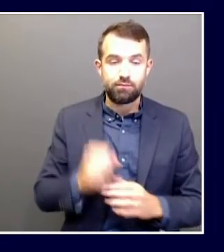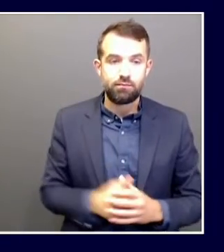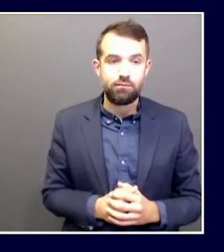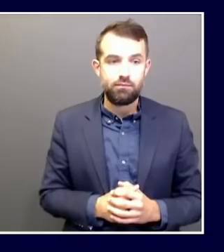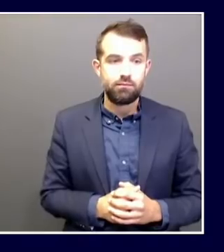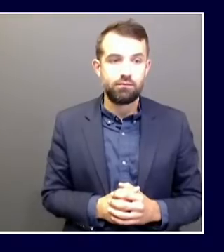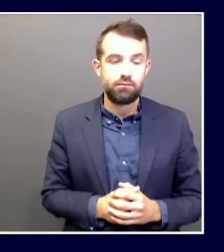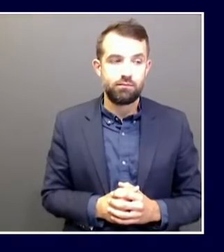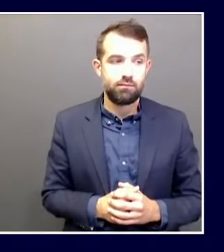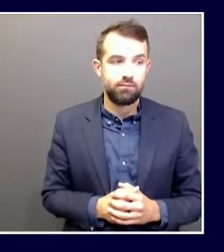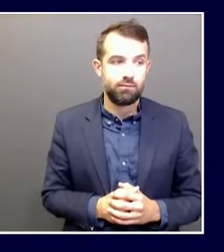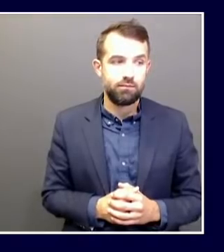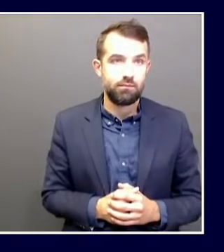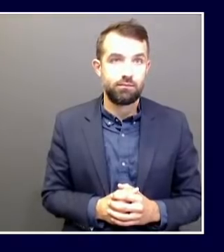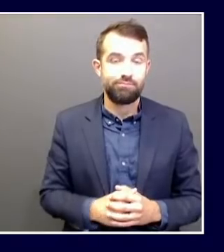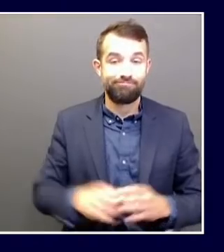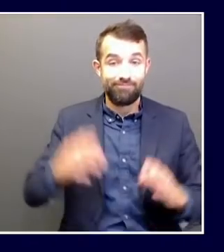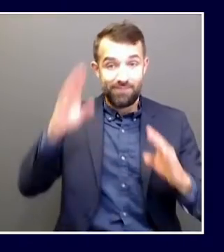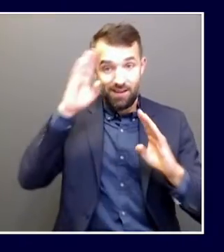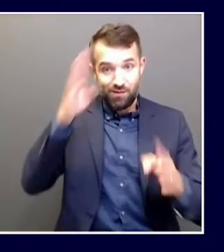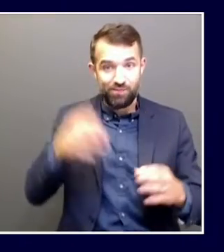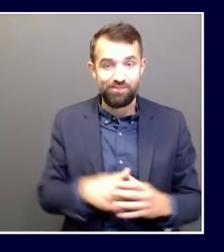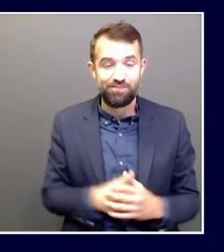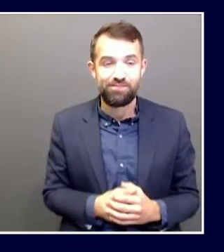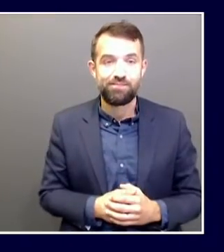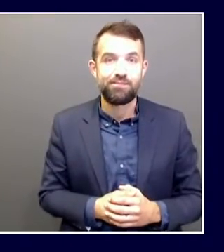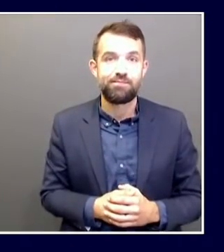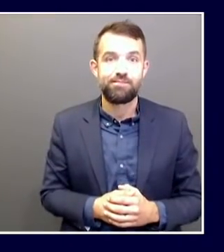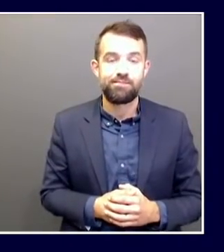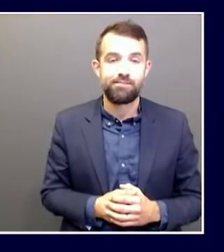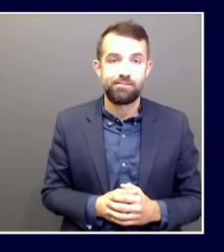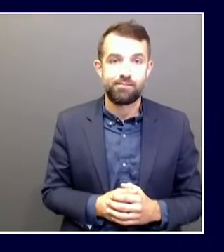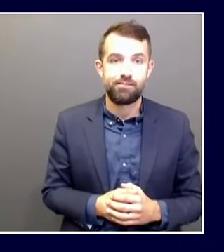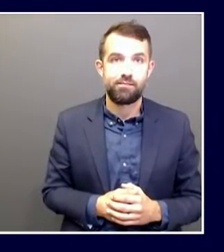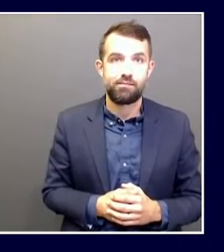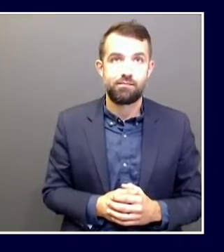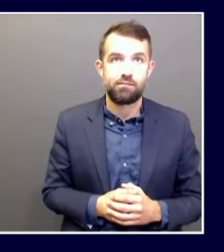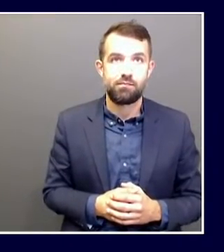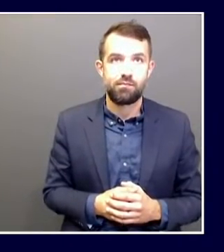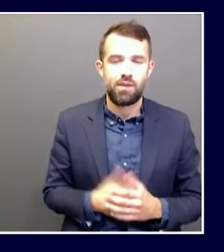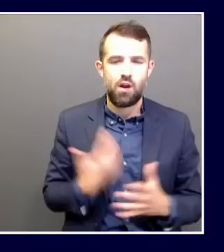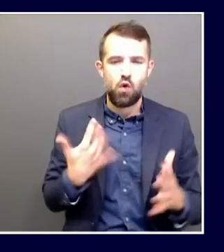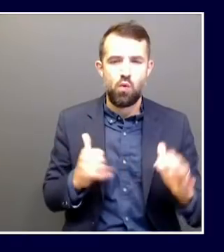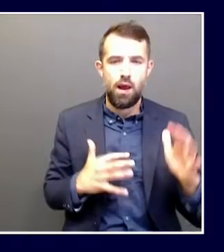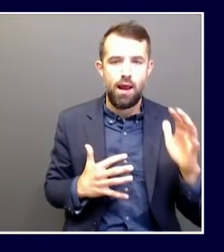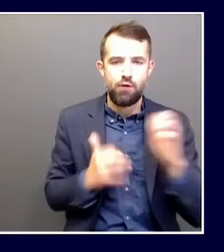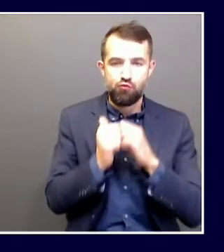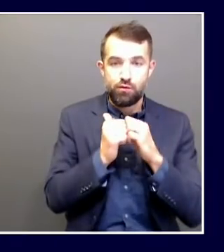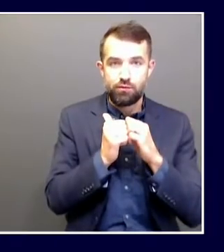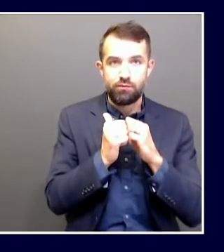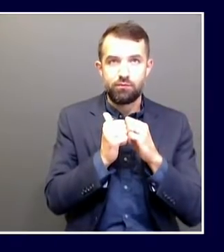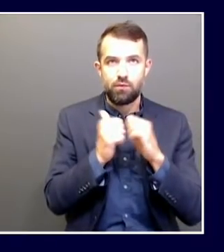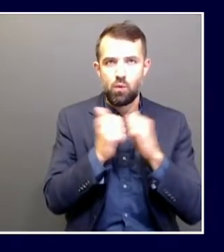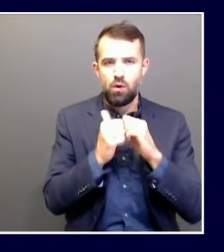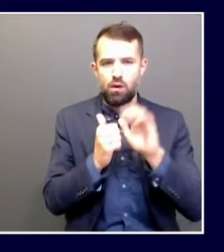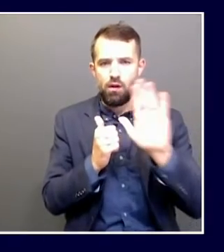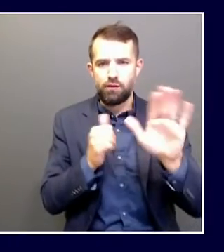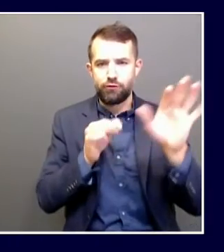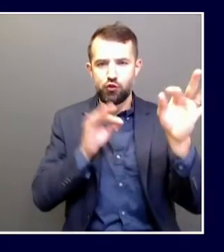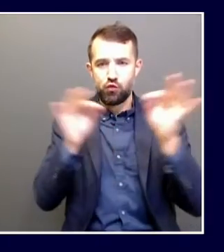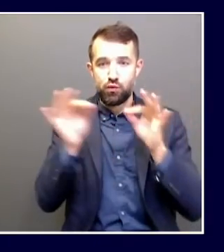Hi there, Dr. Shah. Was trying to keep up with you speaking about the breakthrough cases a moment ago with